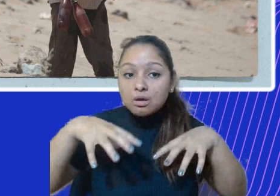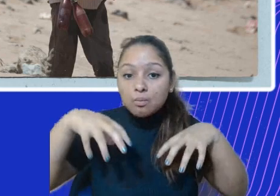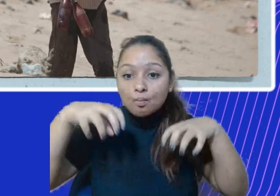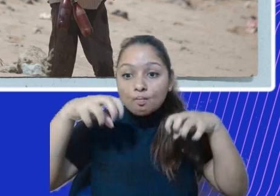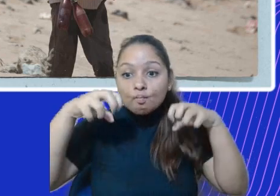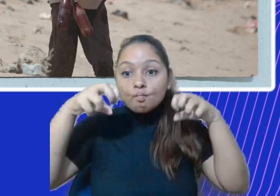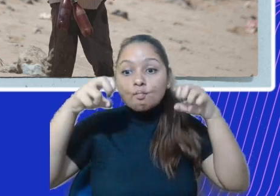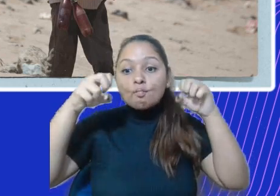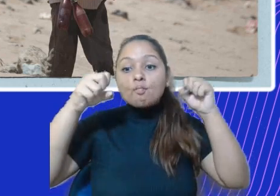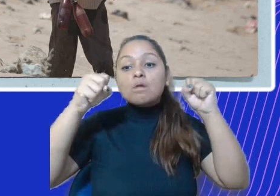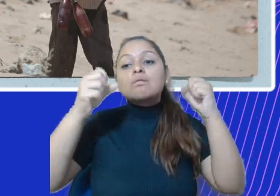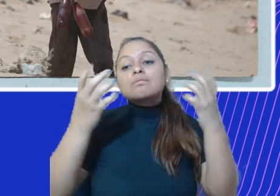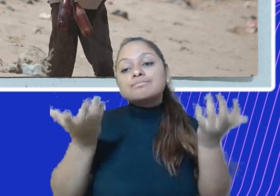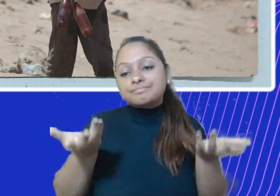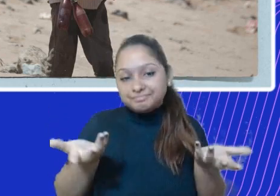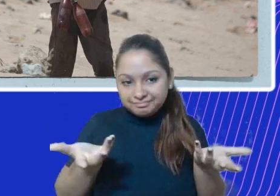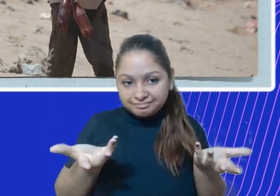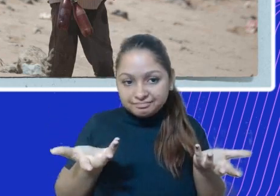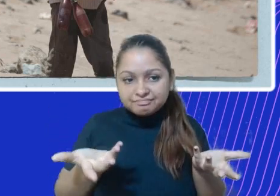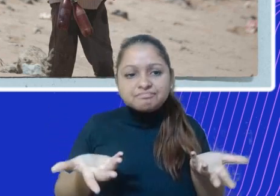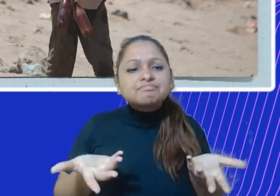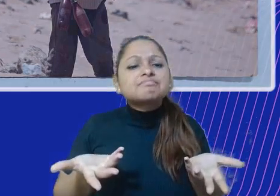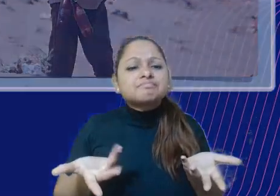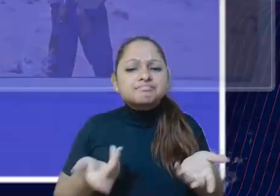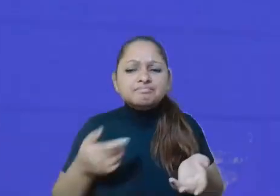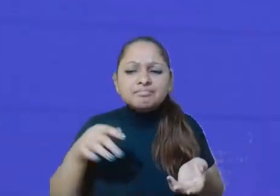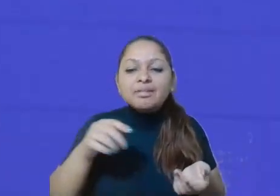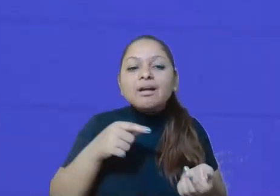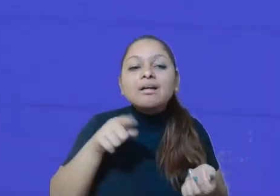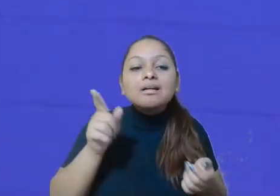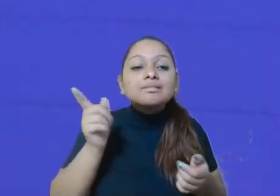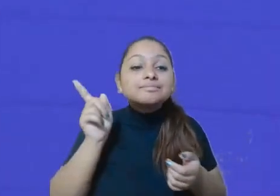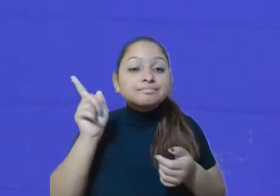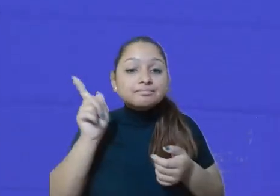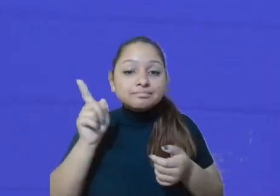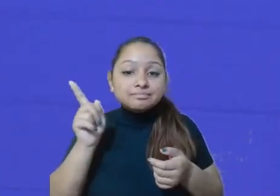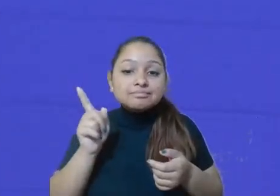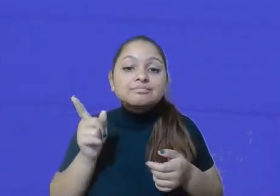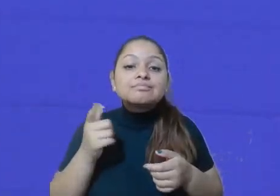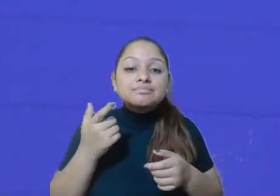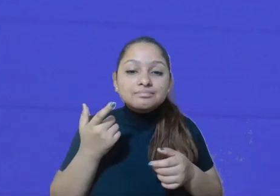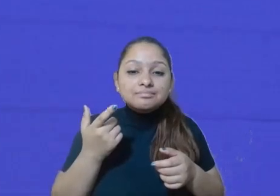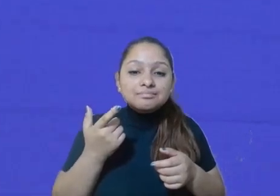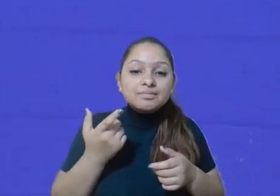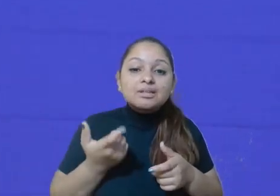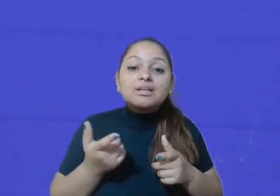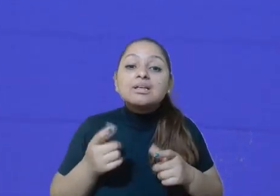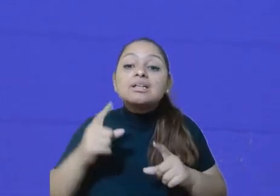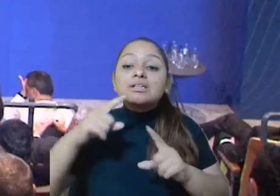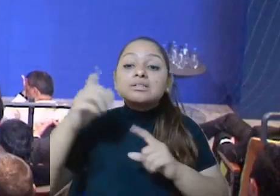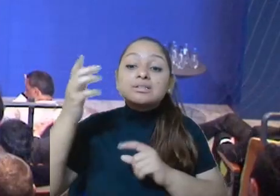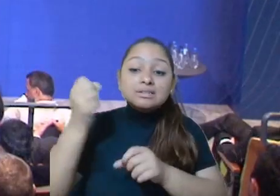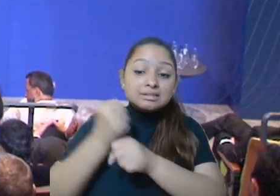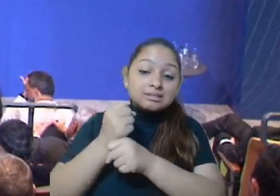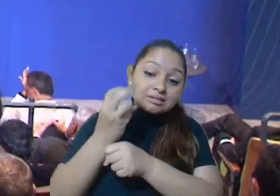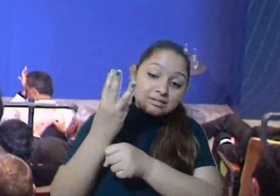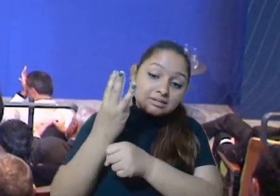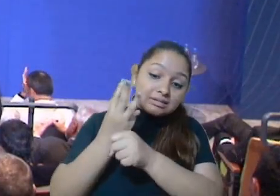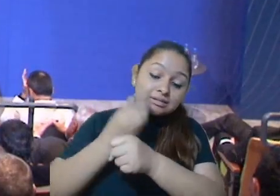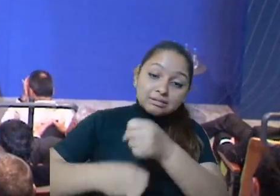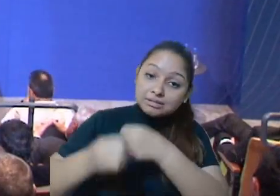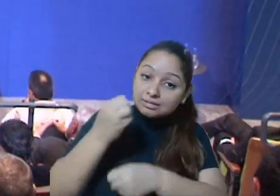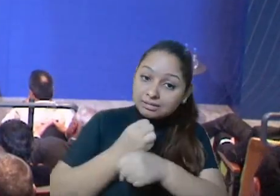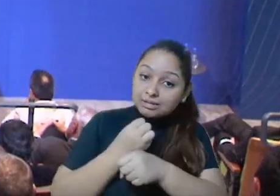everybody said, oh, wow, that's super good, you're talking about something in 2030 or 2040, and it was 3 years ago, and